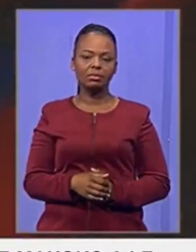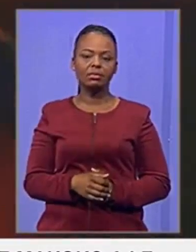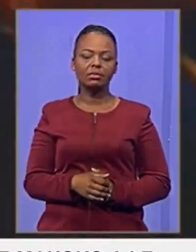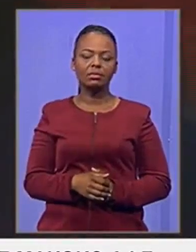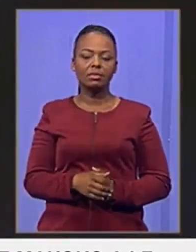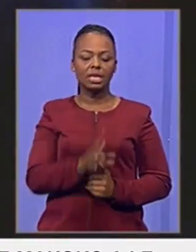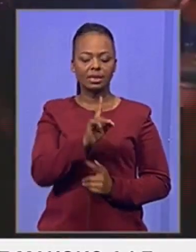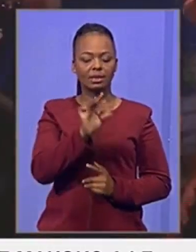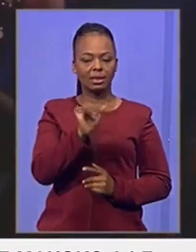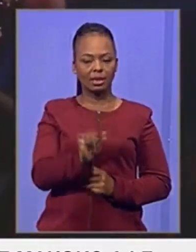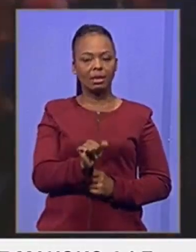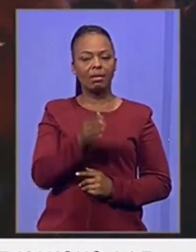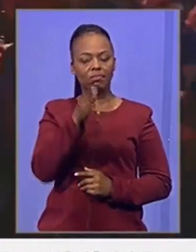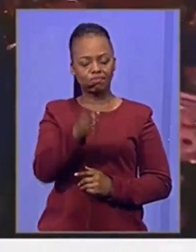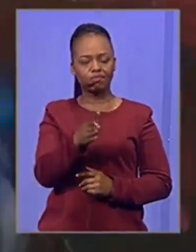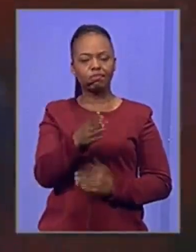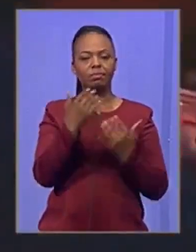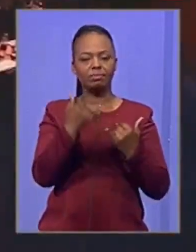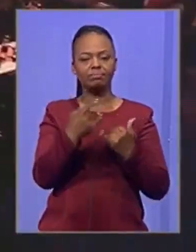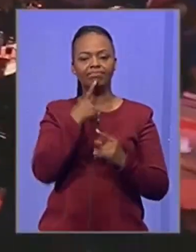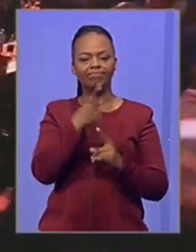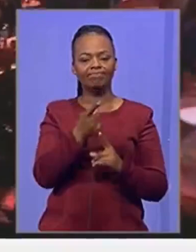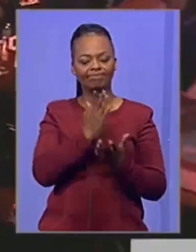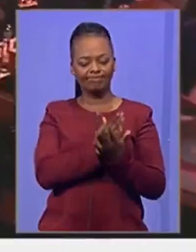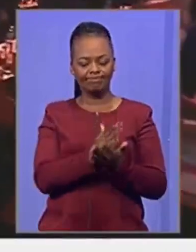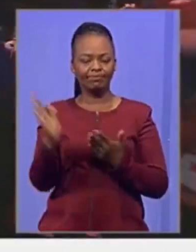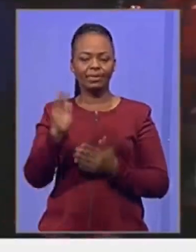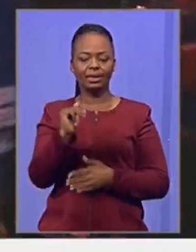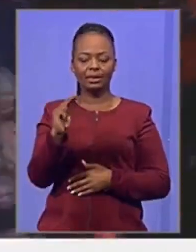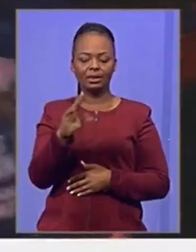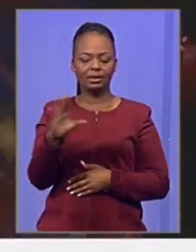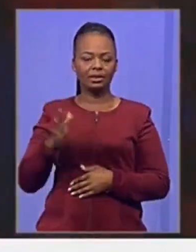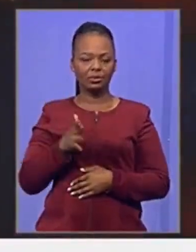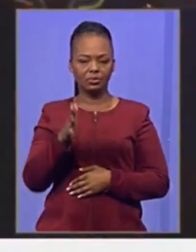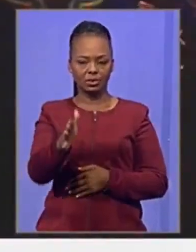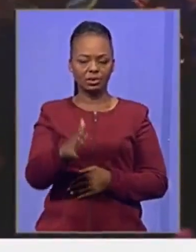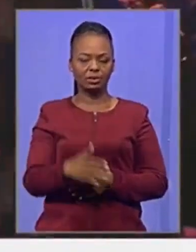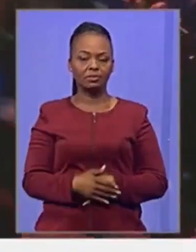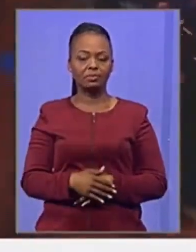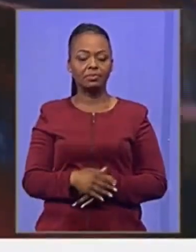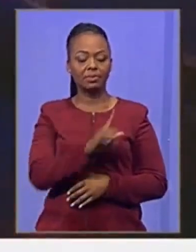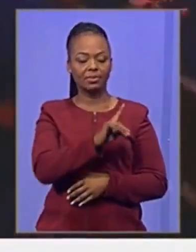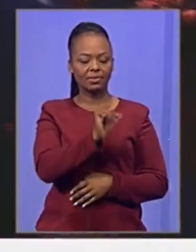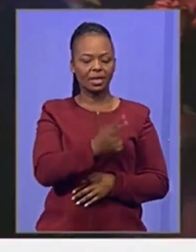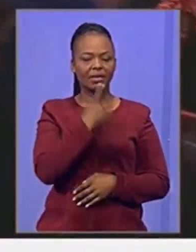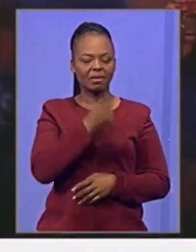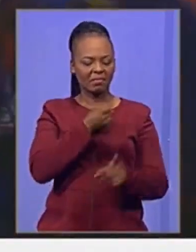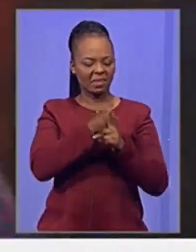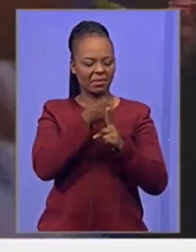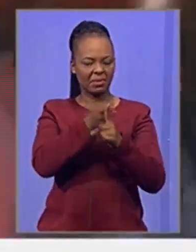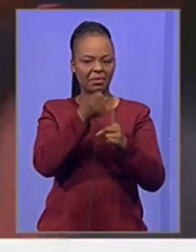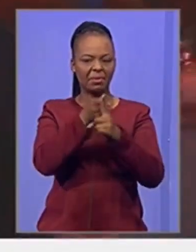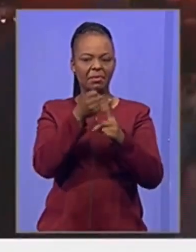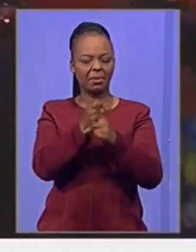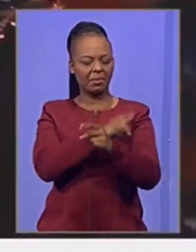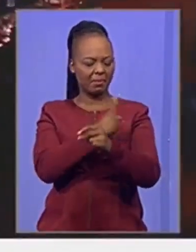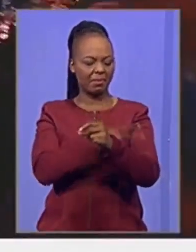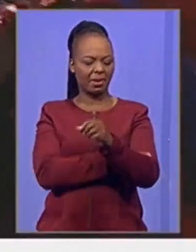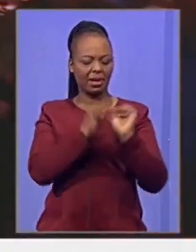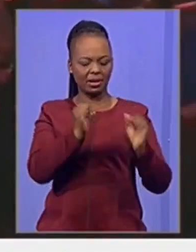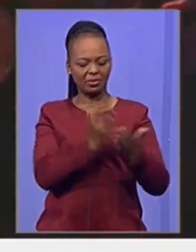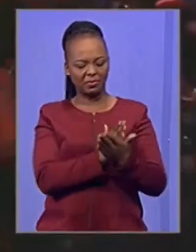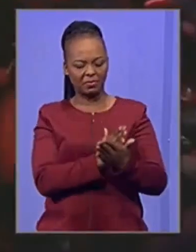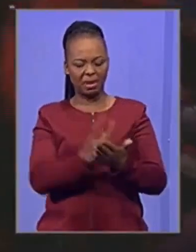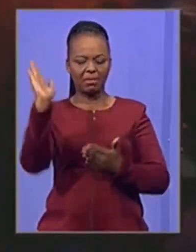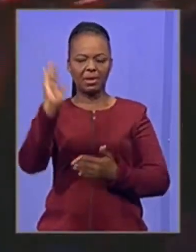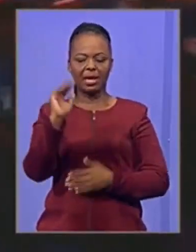Di e tsweletse pele ka maano a go ntsha lekoko le le busa mo maemong. Lekoko kganetso la re letlile go lwa ka tsotlhe tseo le nang natso go ntsha ANC